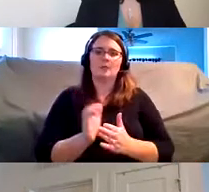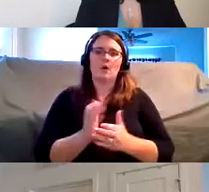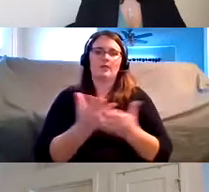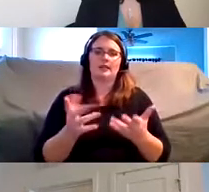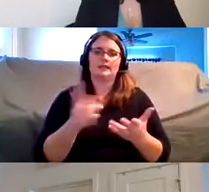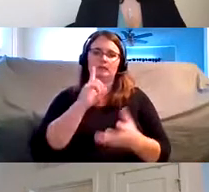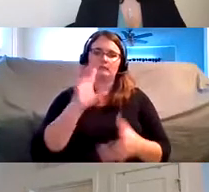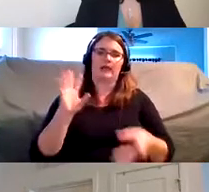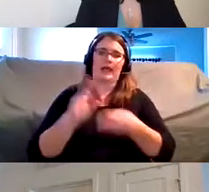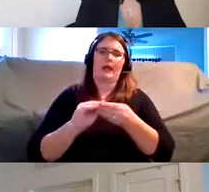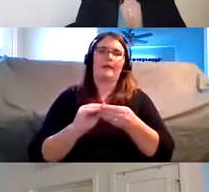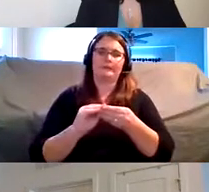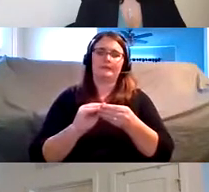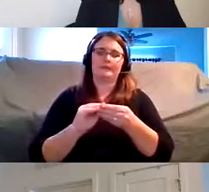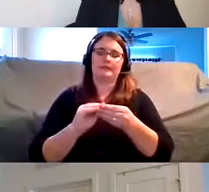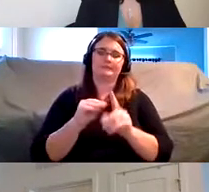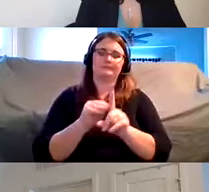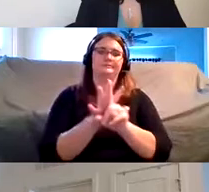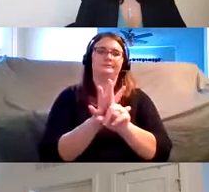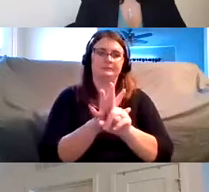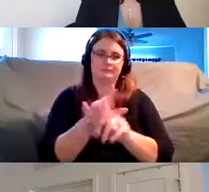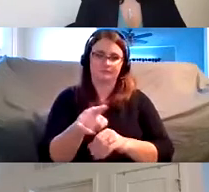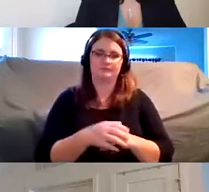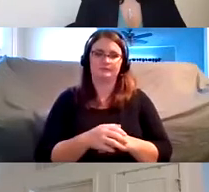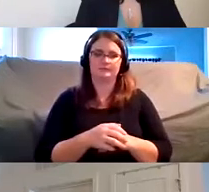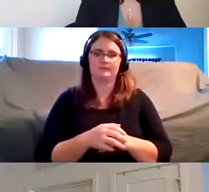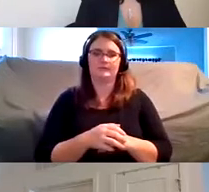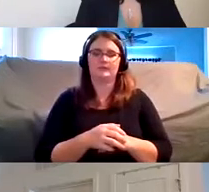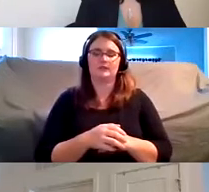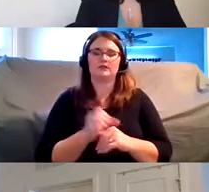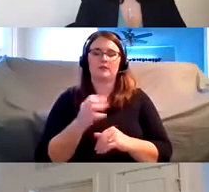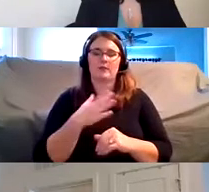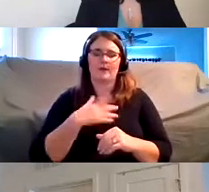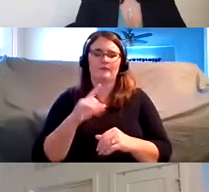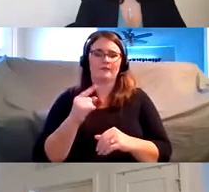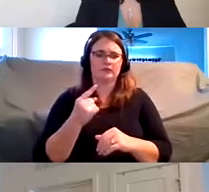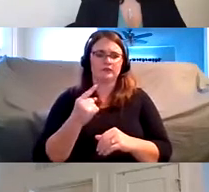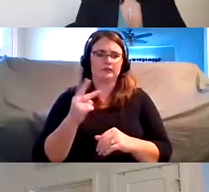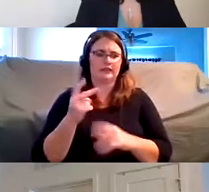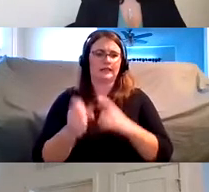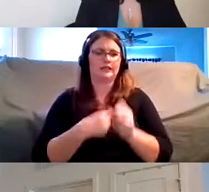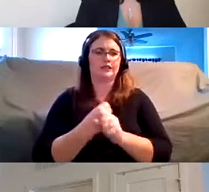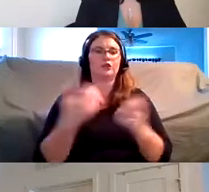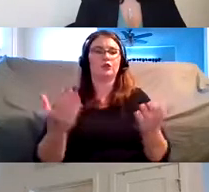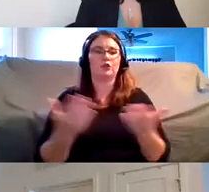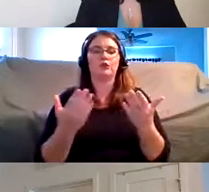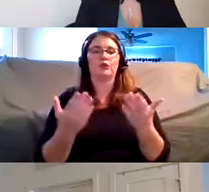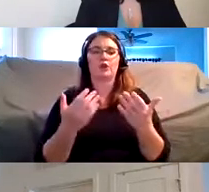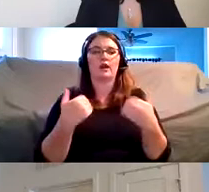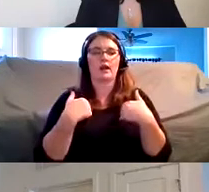early on, when it was my first year here, my second year here, I had a